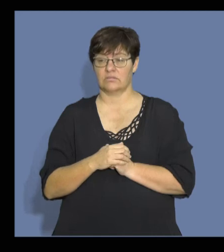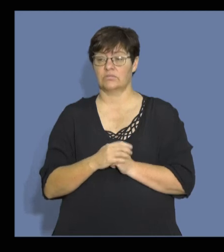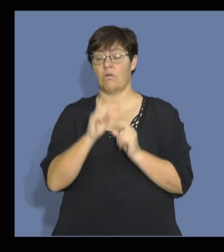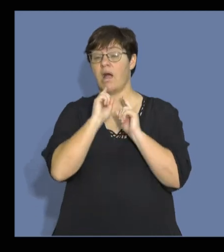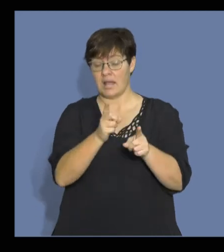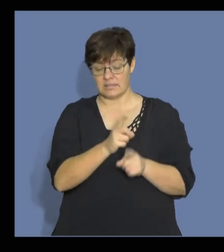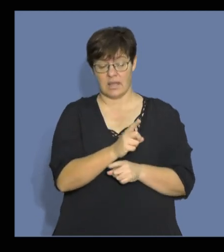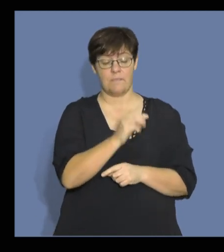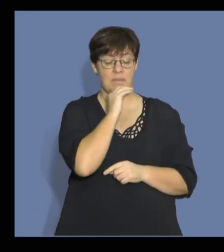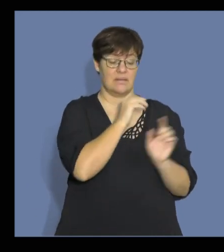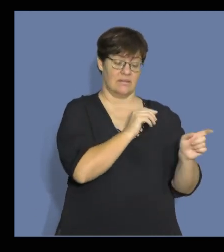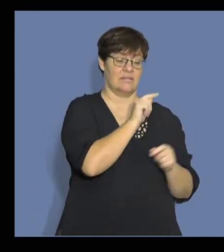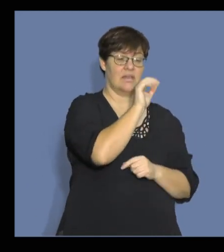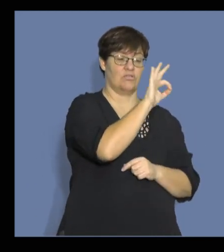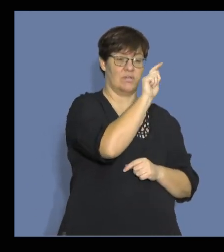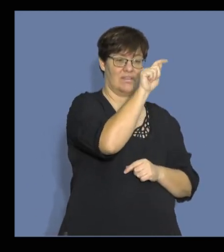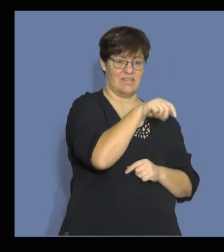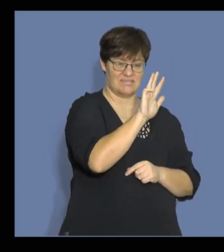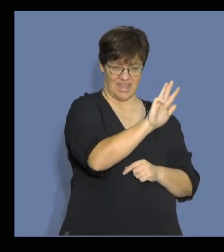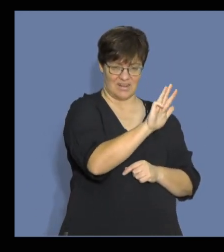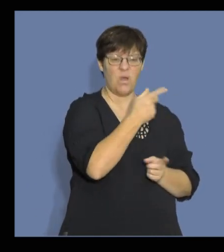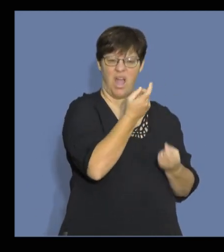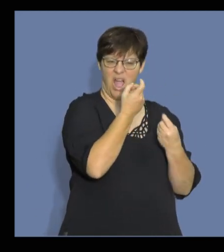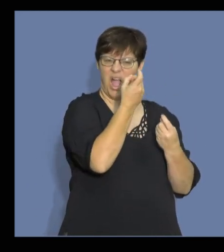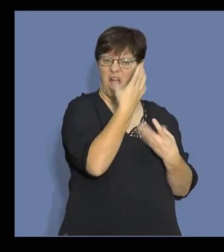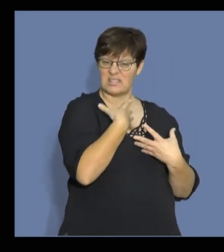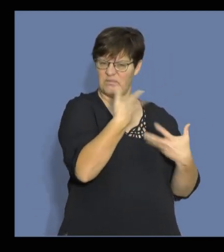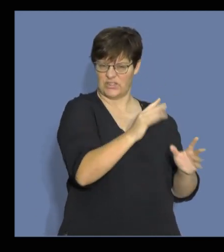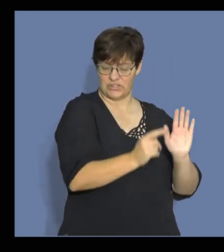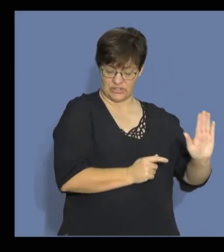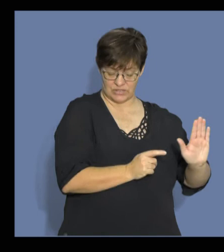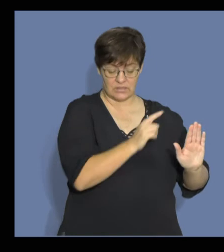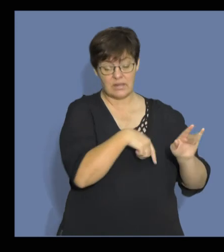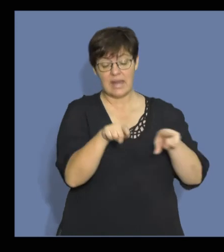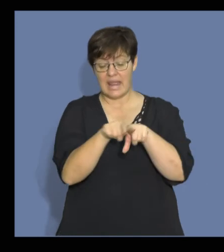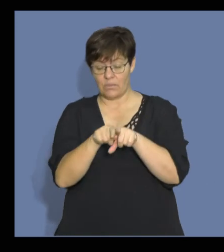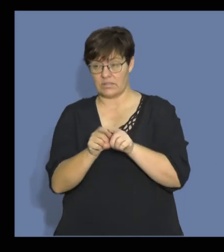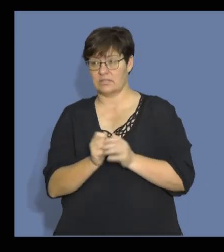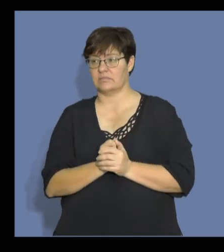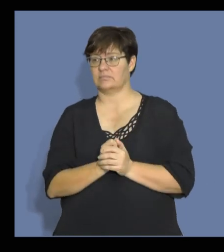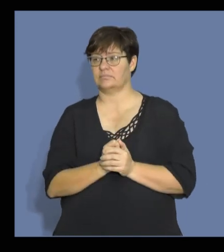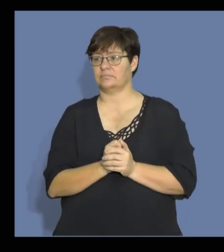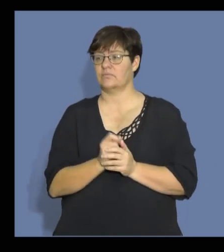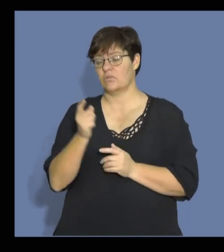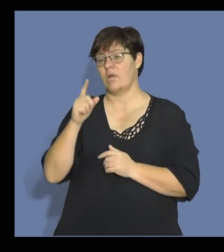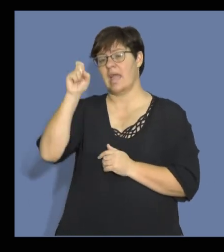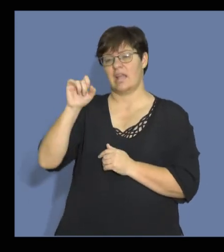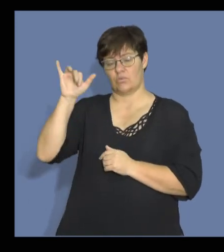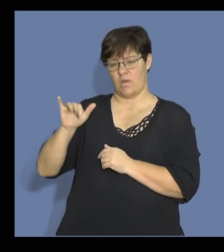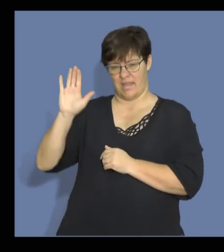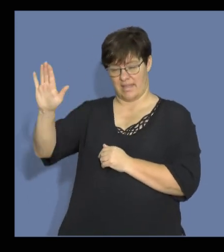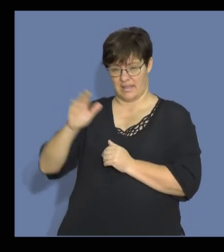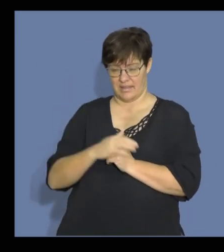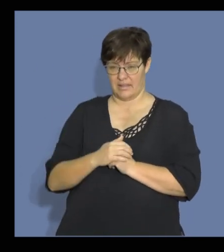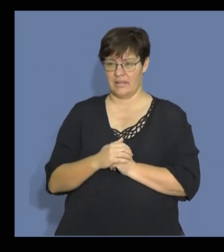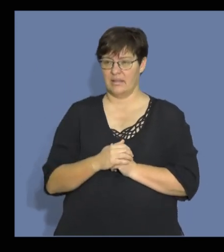the answer is 3, 9. Then let's say that the coordinates of P, and I'm going to write here, are X and